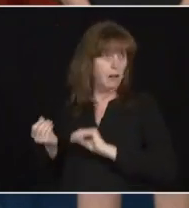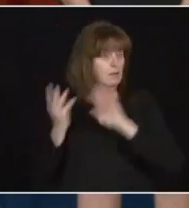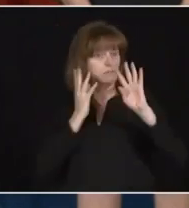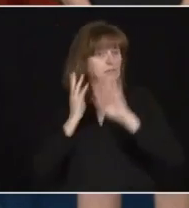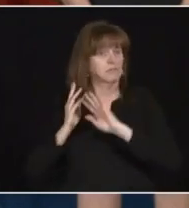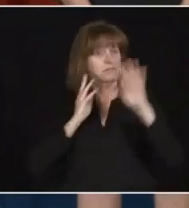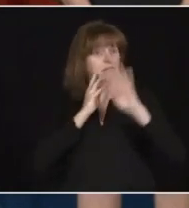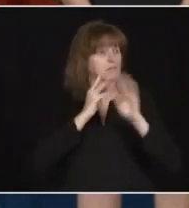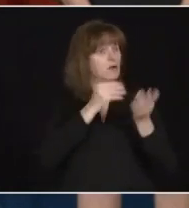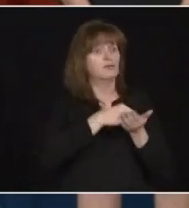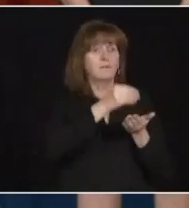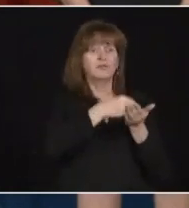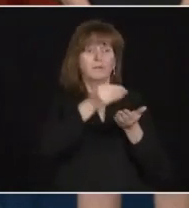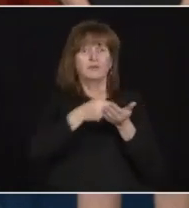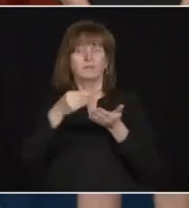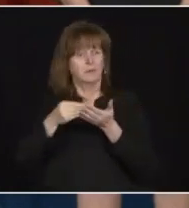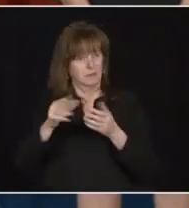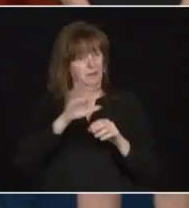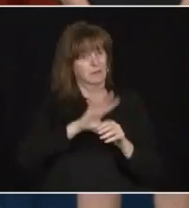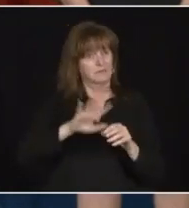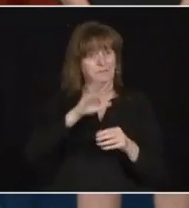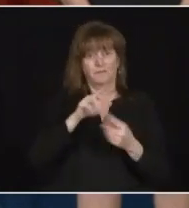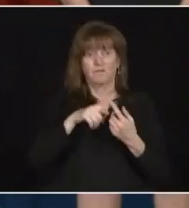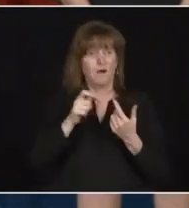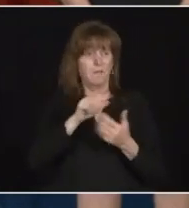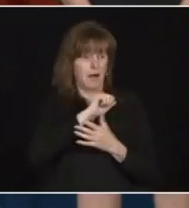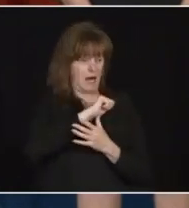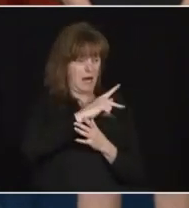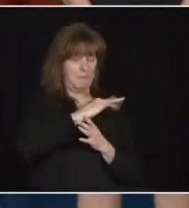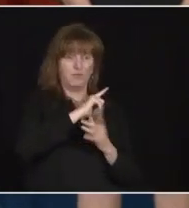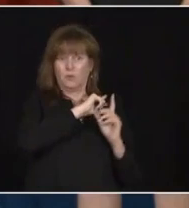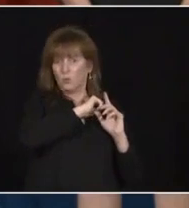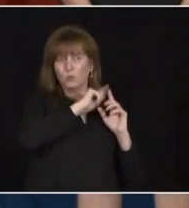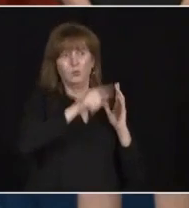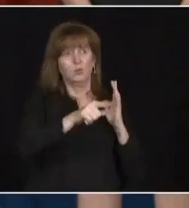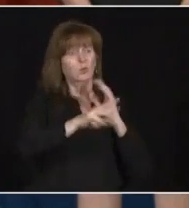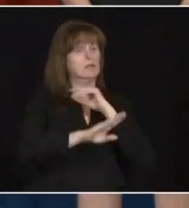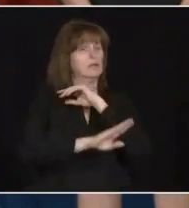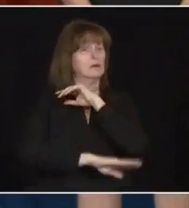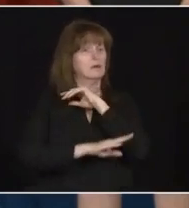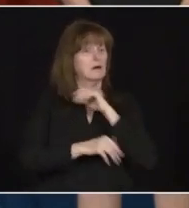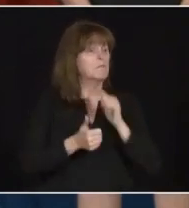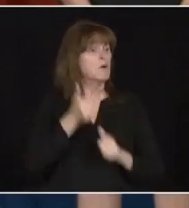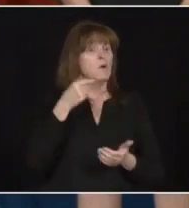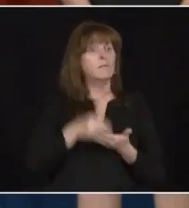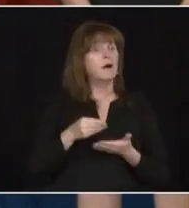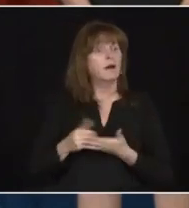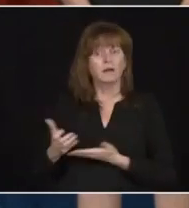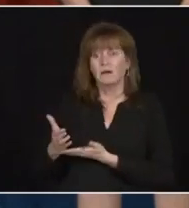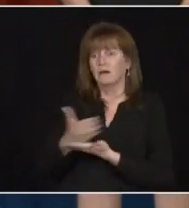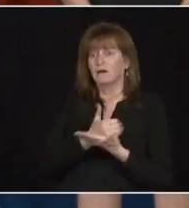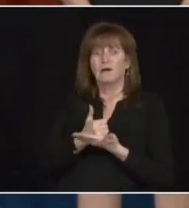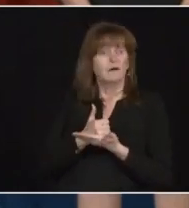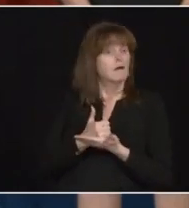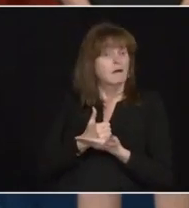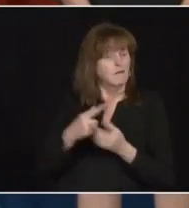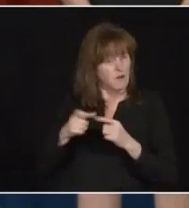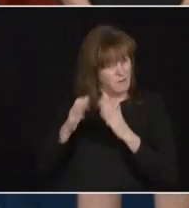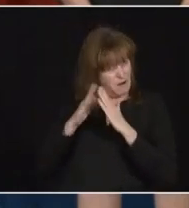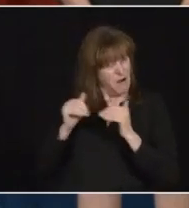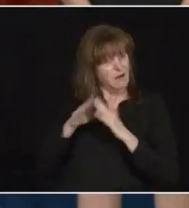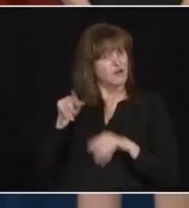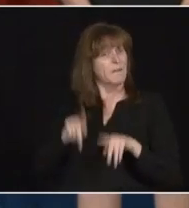May, probably April, all the way through to September. That's their livelihood. So if people are responsible, the numbers continue to go